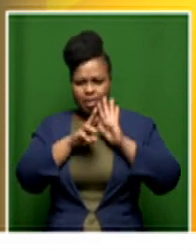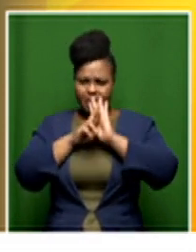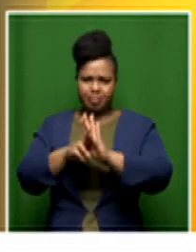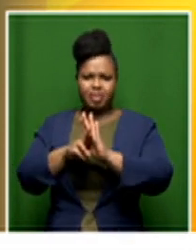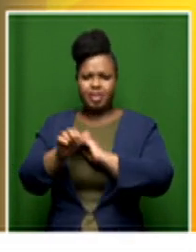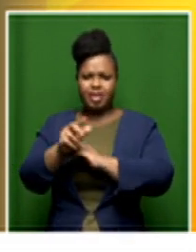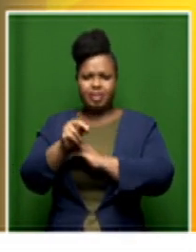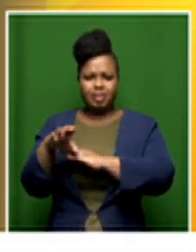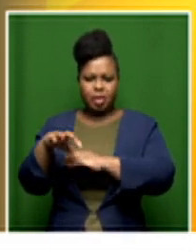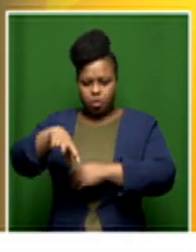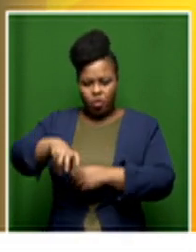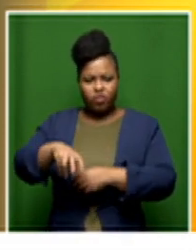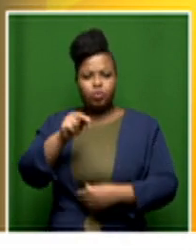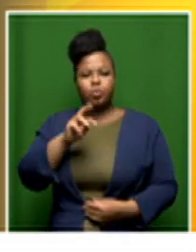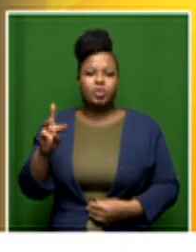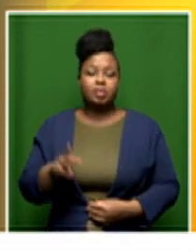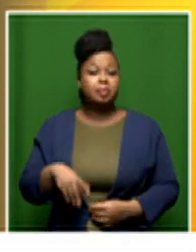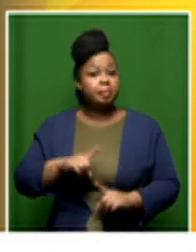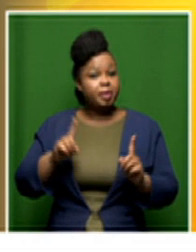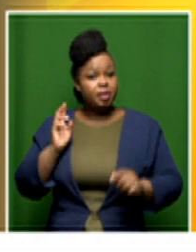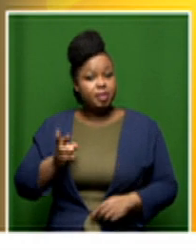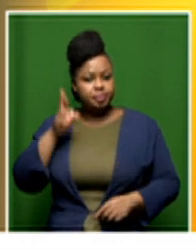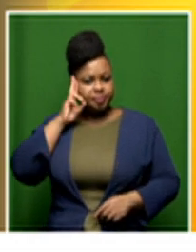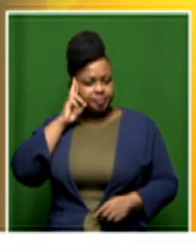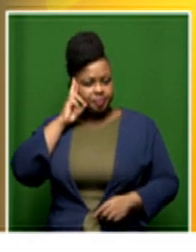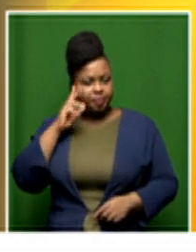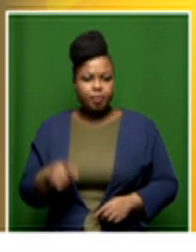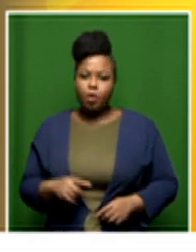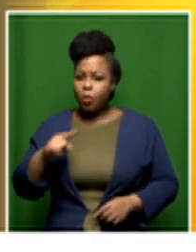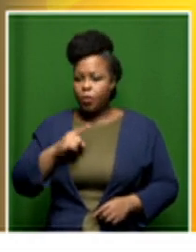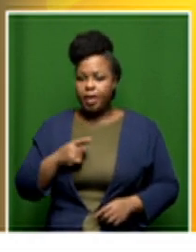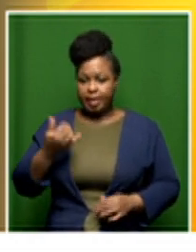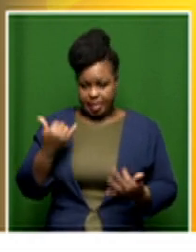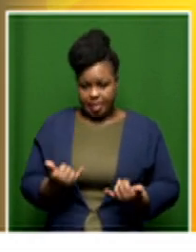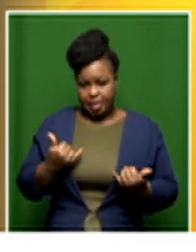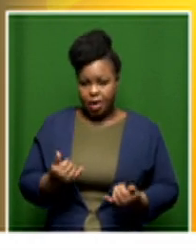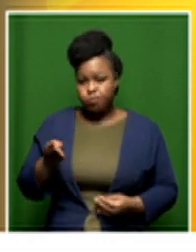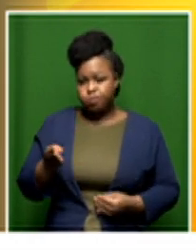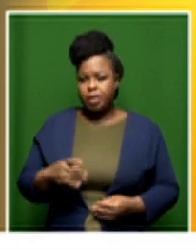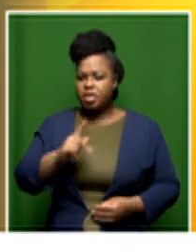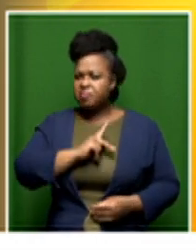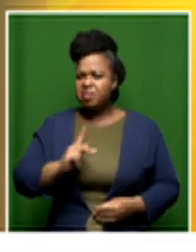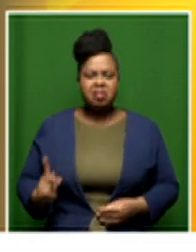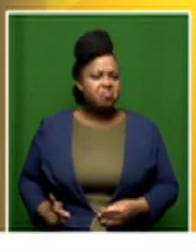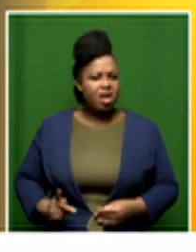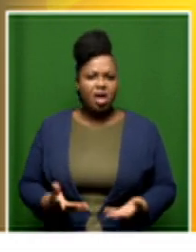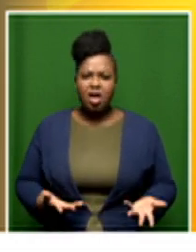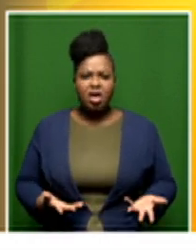the province. And let's not forget, at a time where the current premier does not